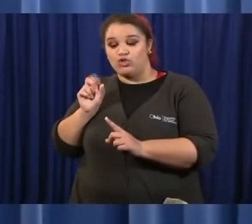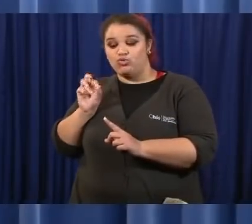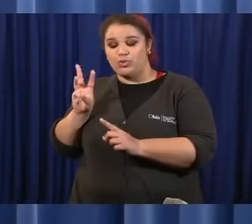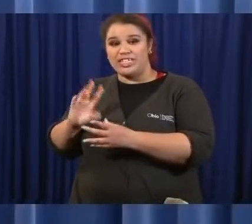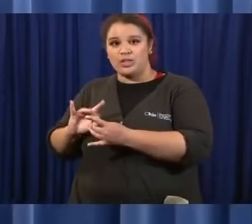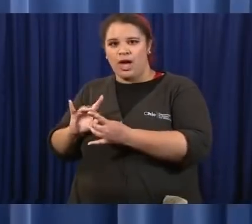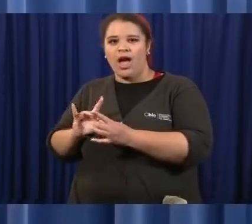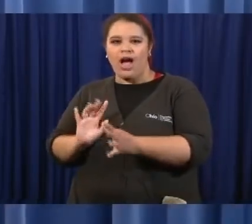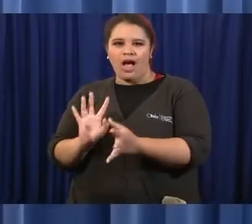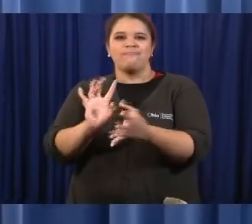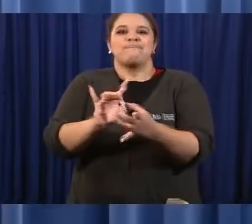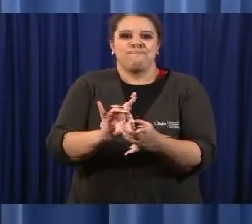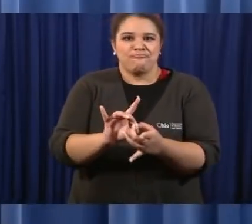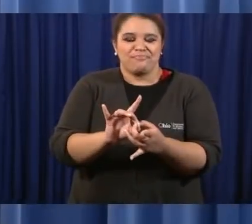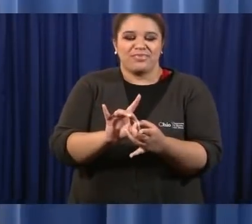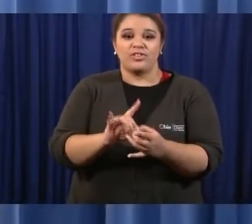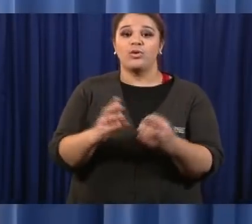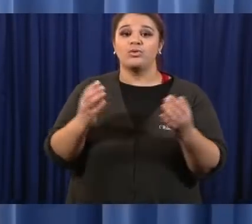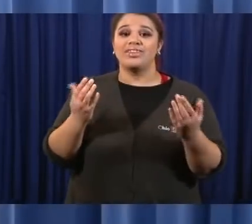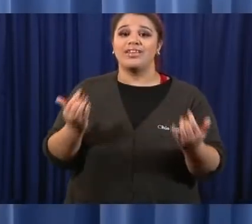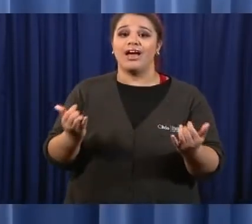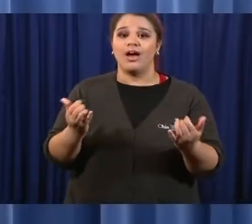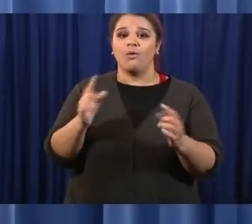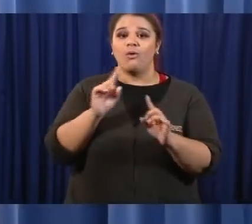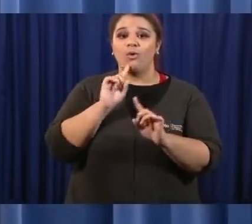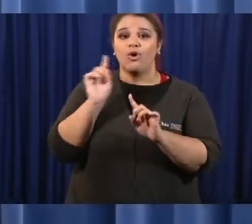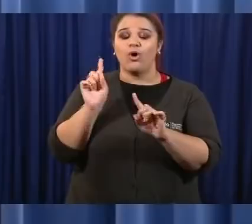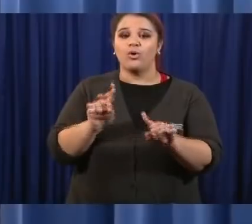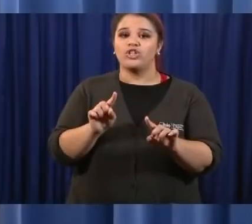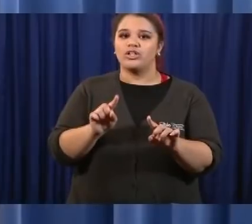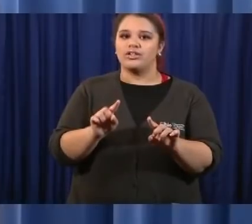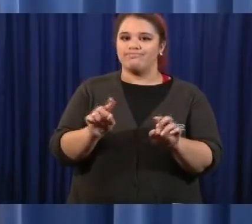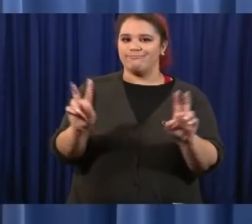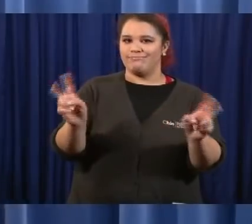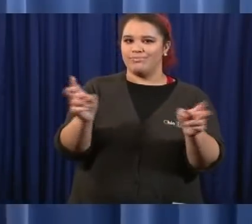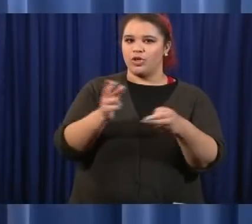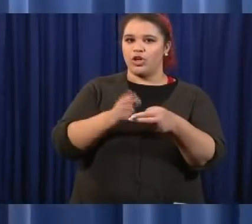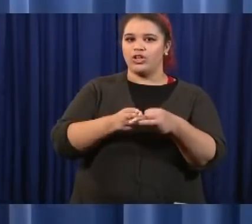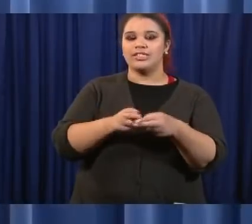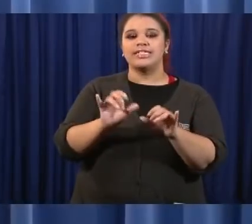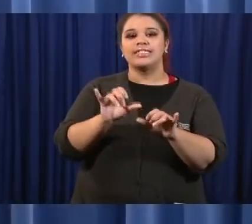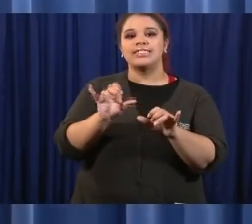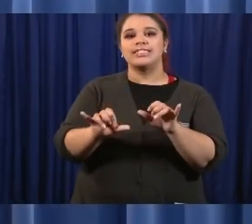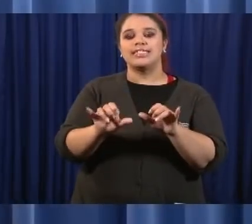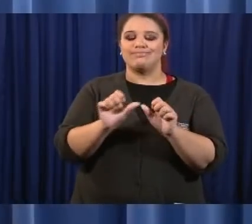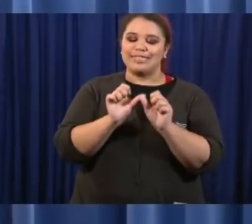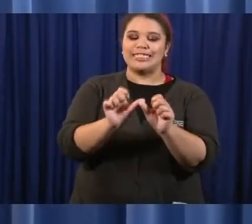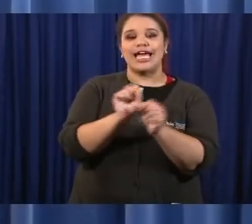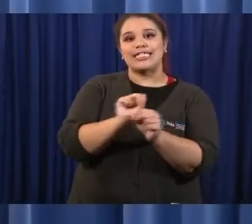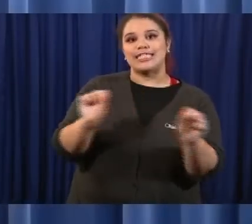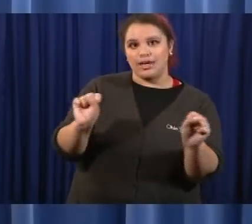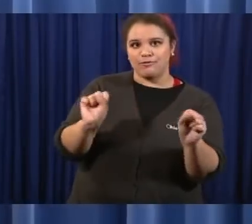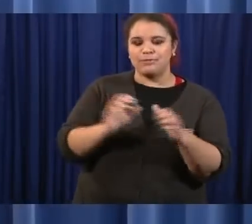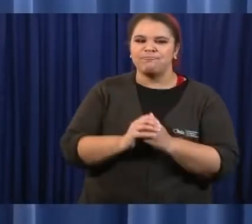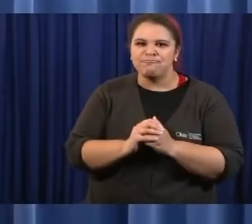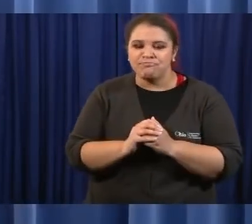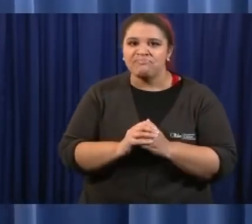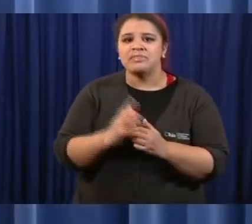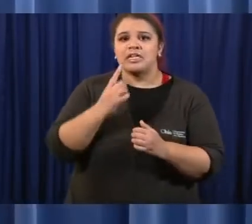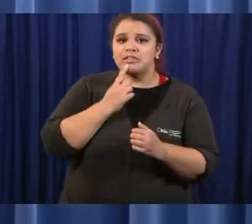order allows you to go out and participate in things that are open, like you know, going to work if it's